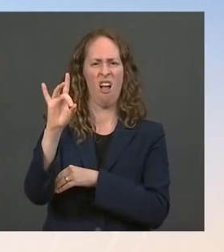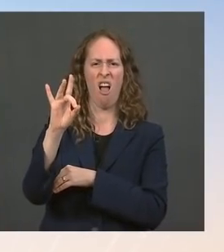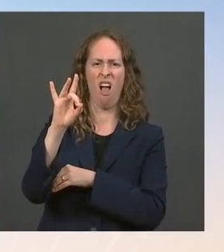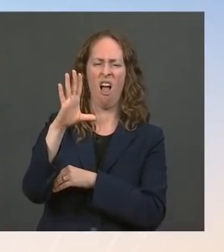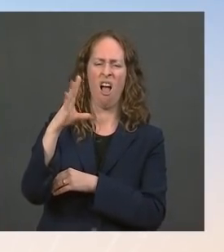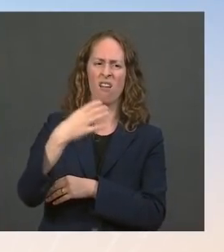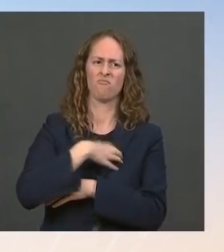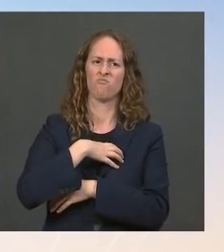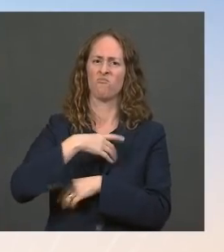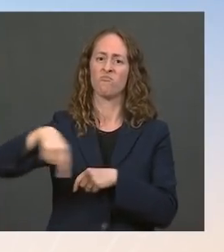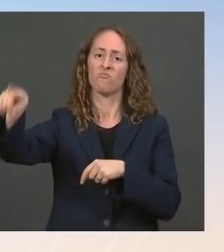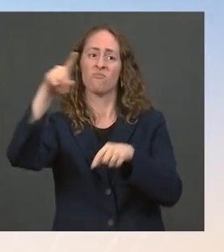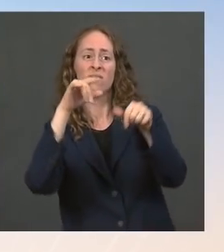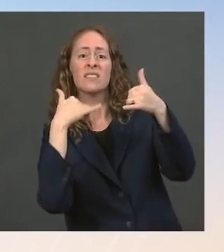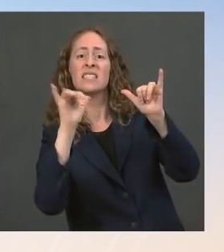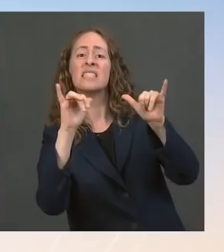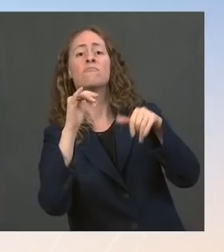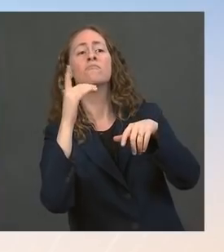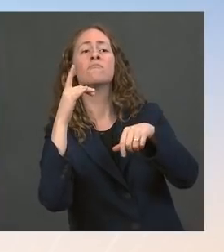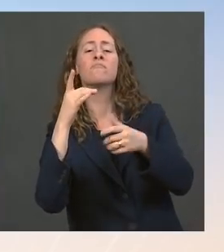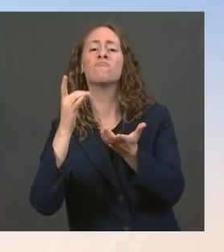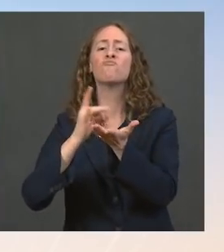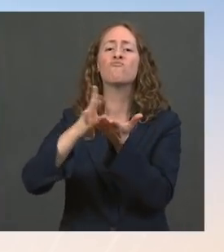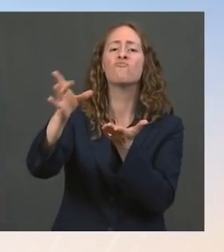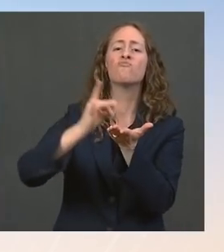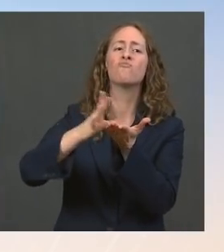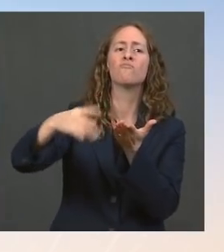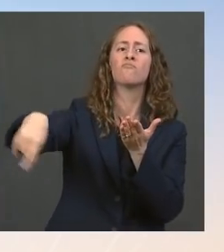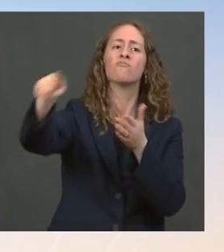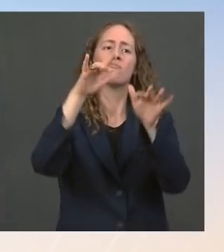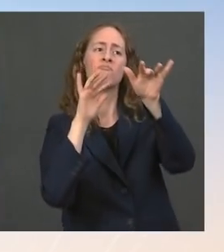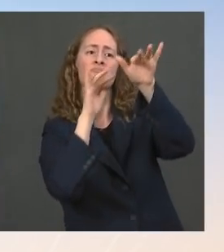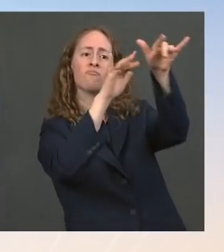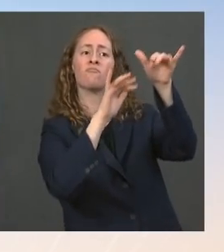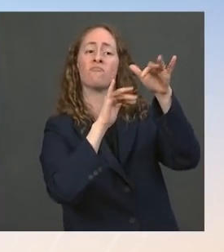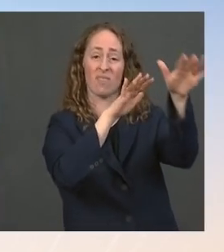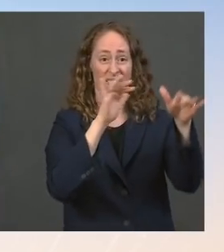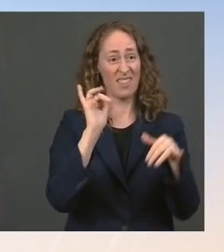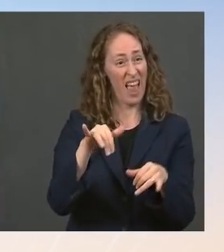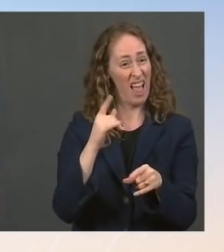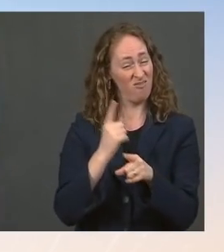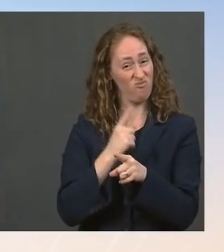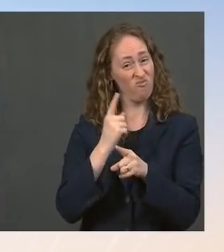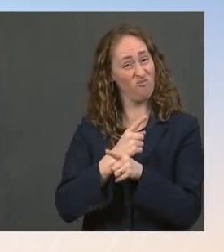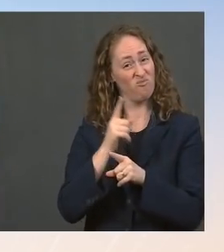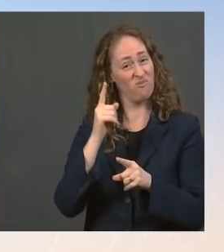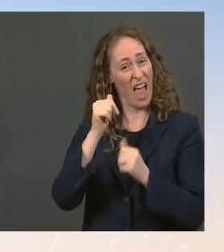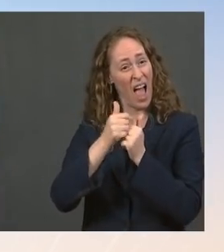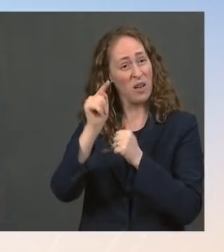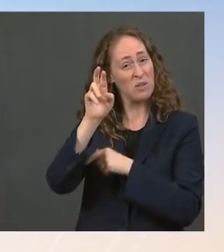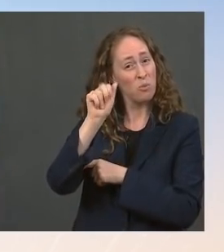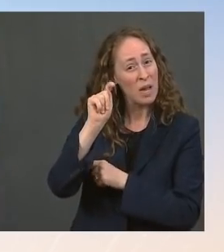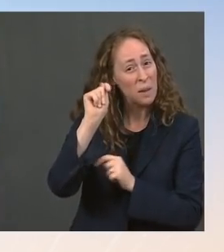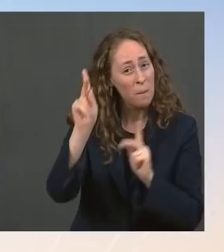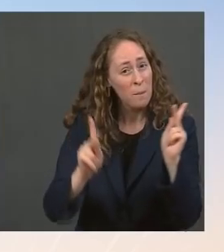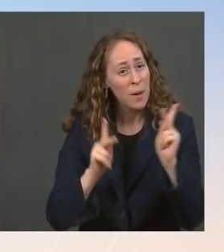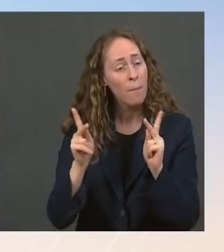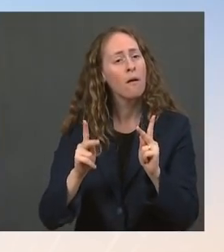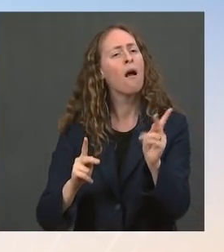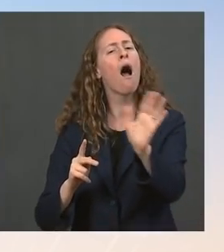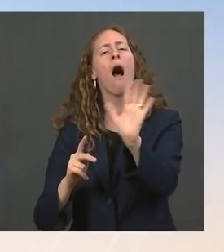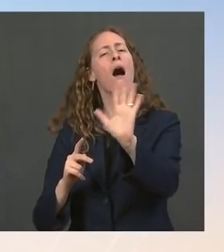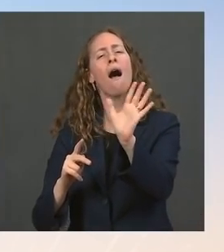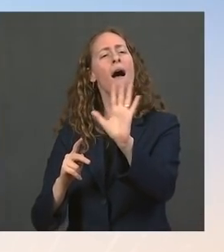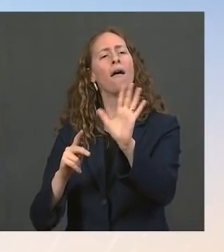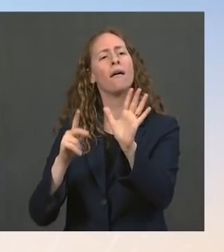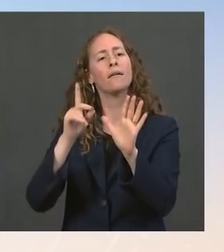mass deportations. You still view them as humane? First of all, they're not deportations. People are not coming into the country through